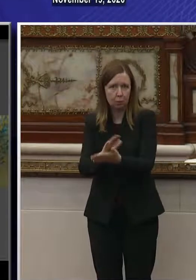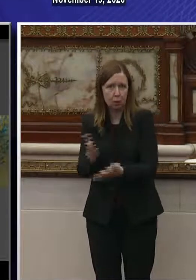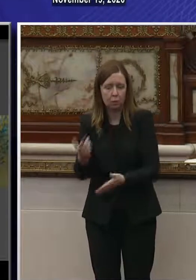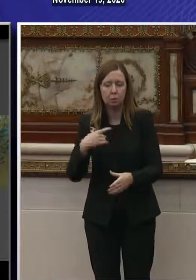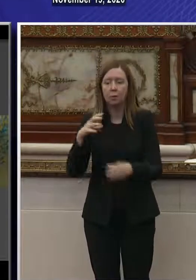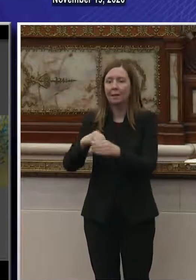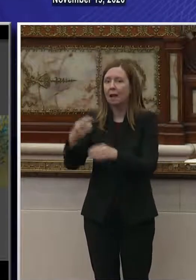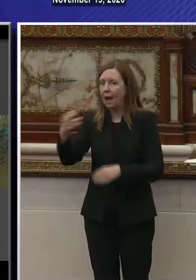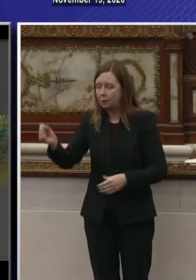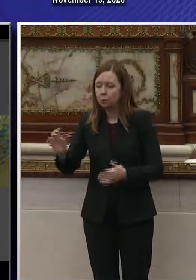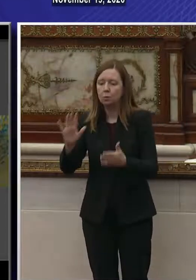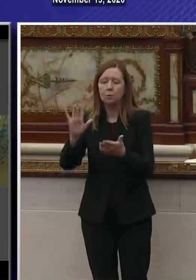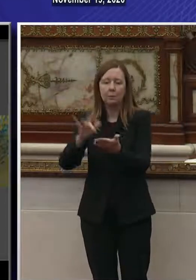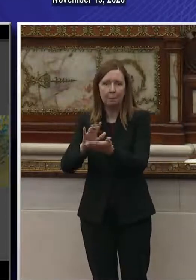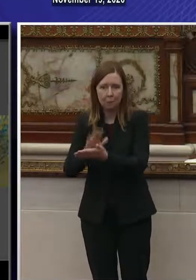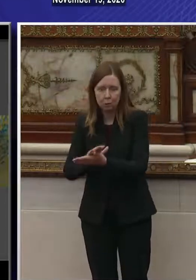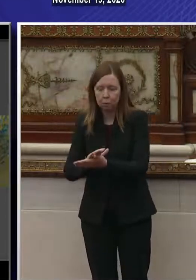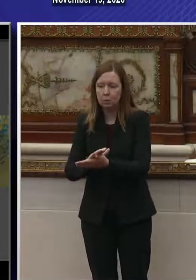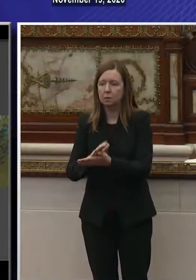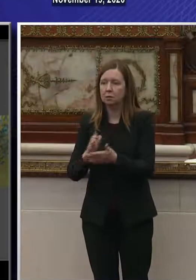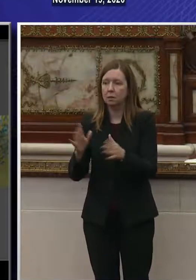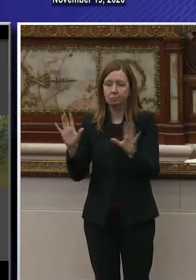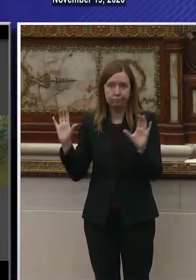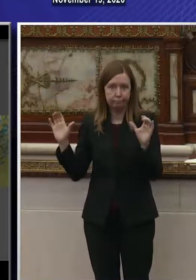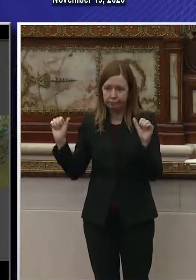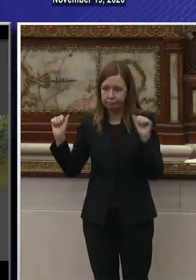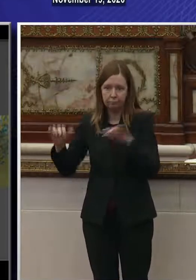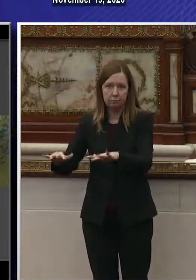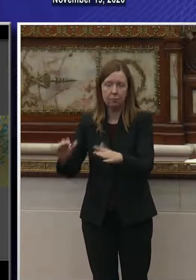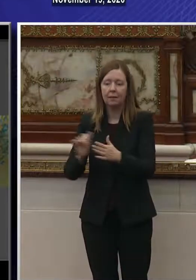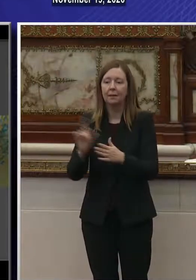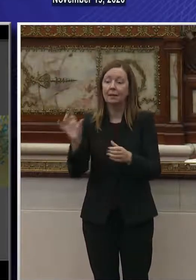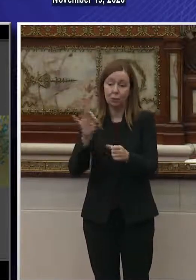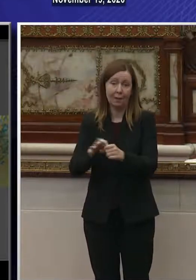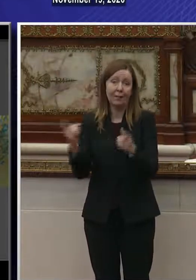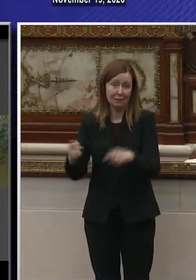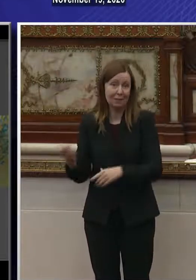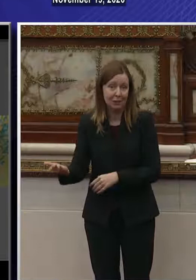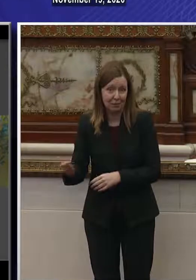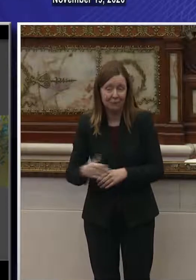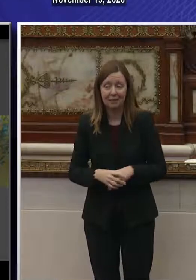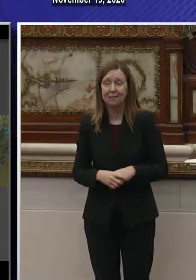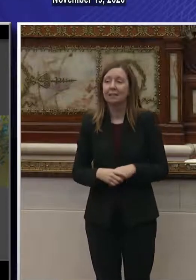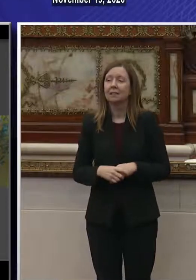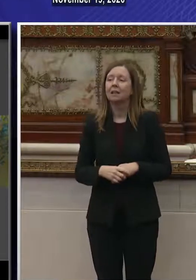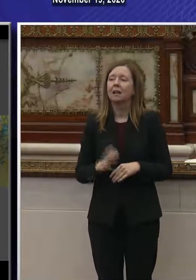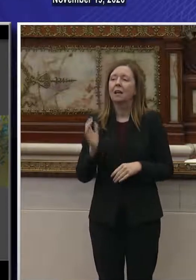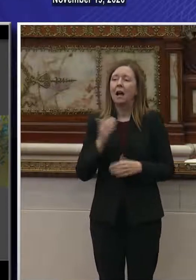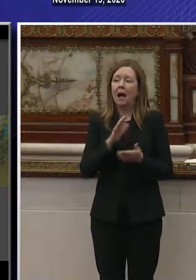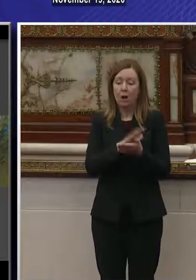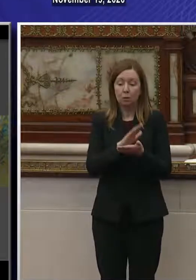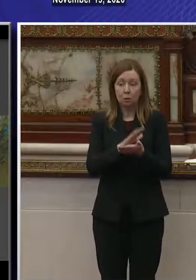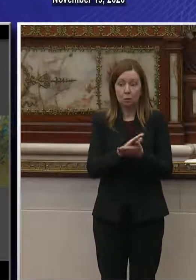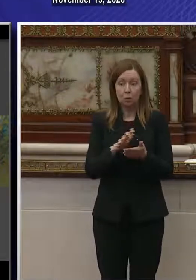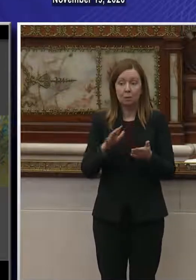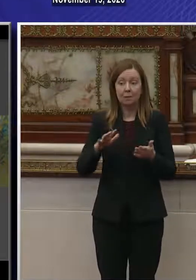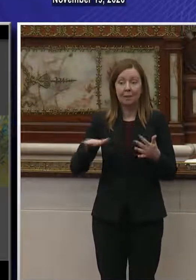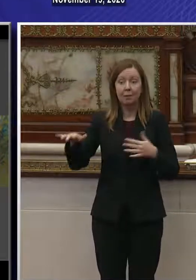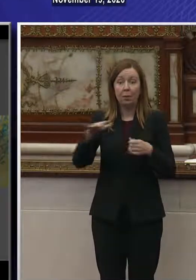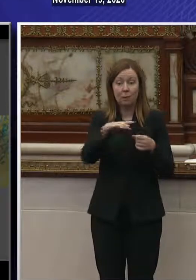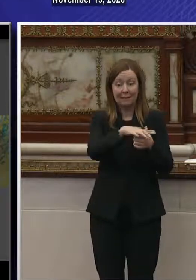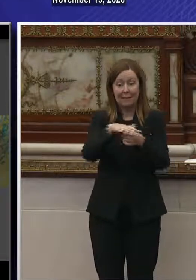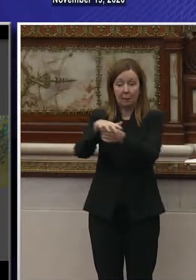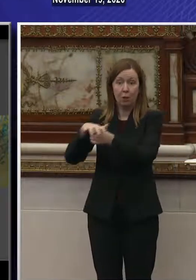high schools and the middle schools. It was a convener. That's also where the elections occurred. Our schools in those neighborhoods